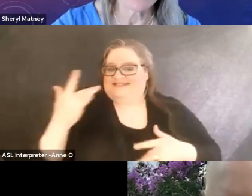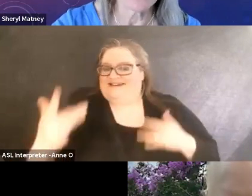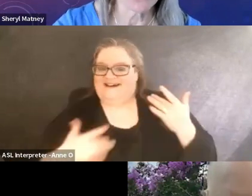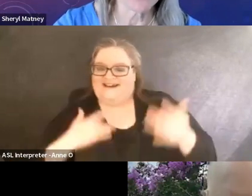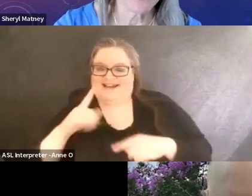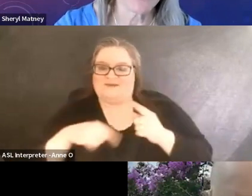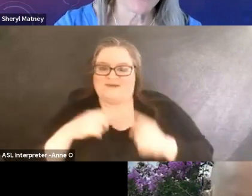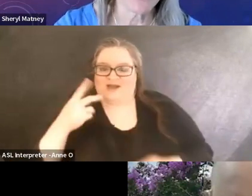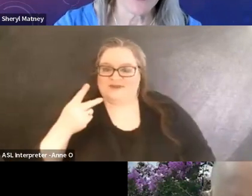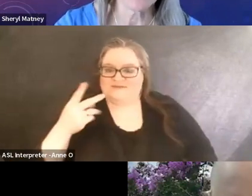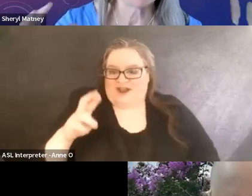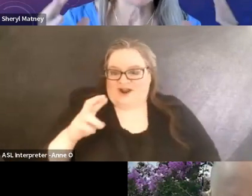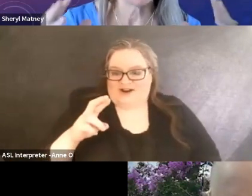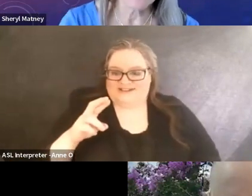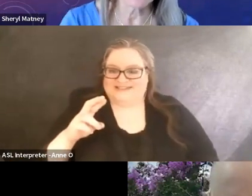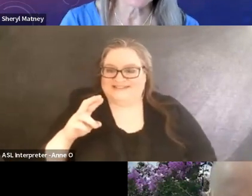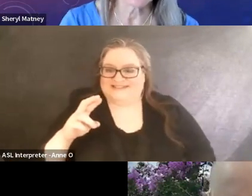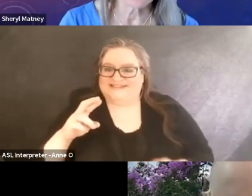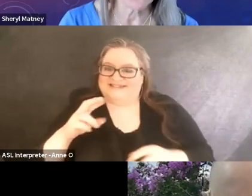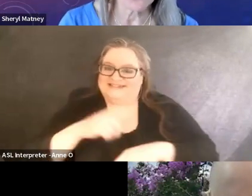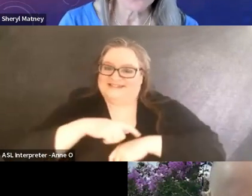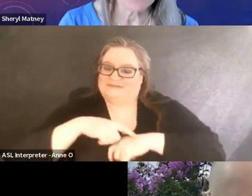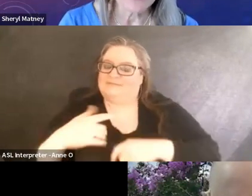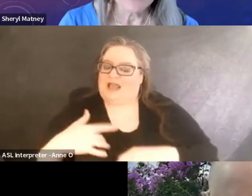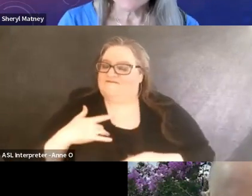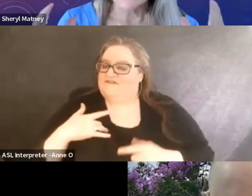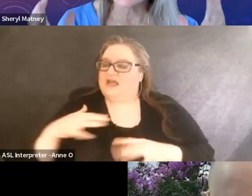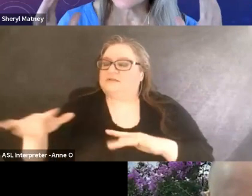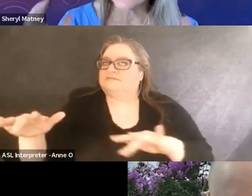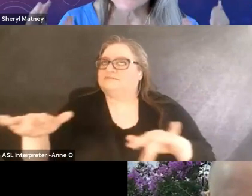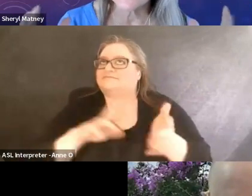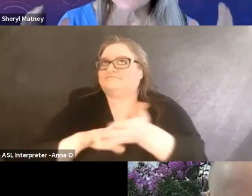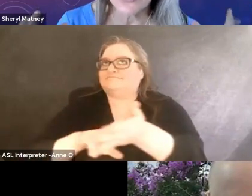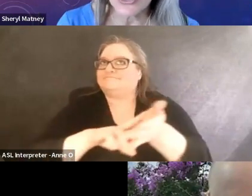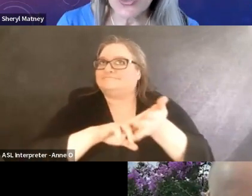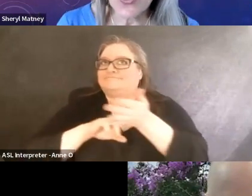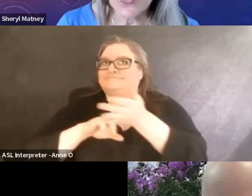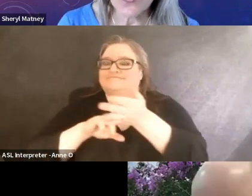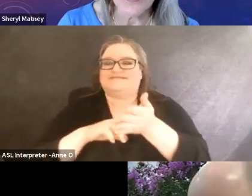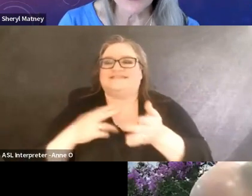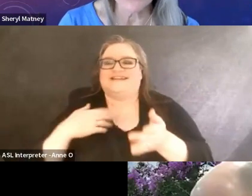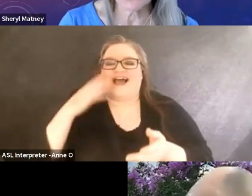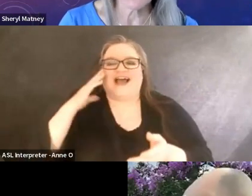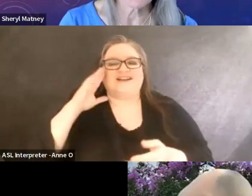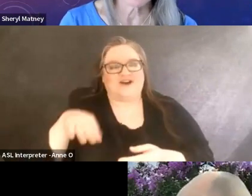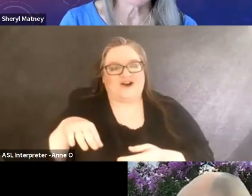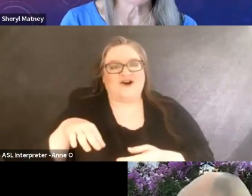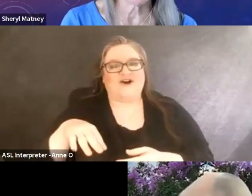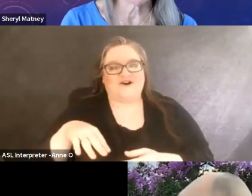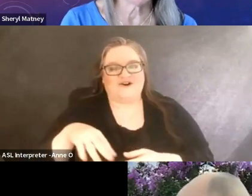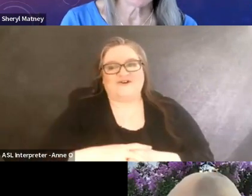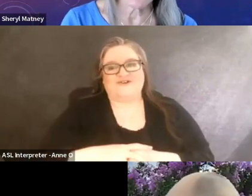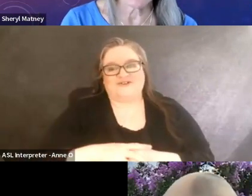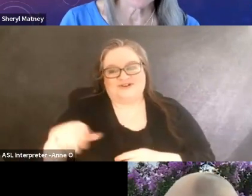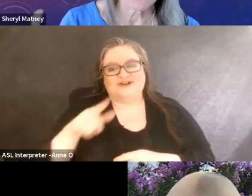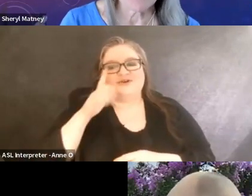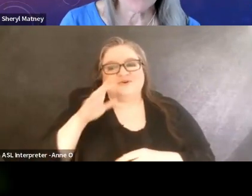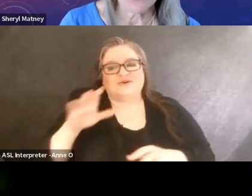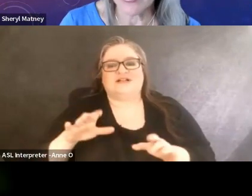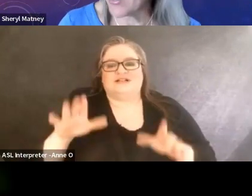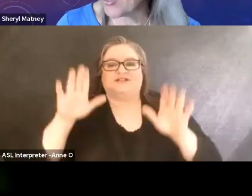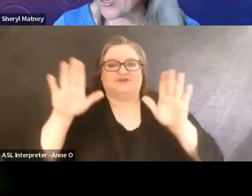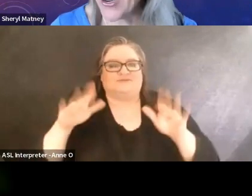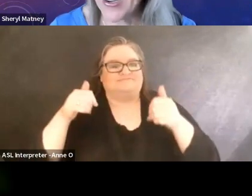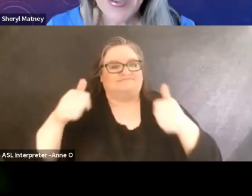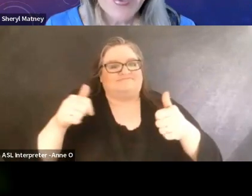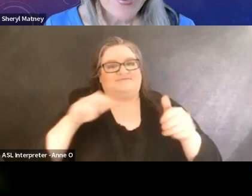about PPR season. I can feel it in the room. I just know that you're going to do stellar